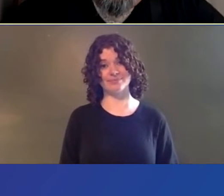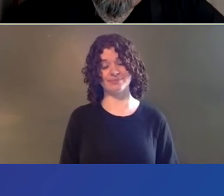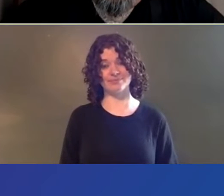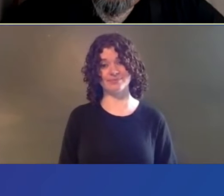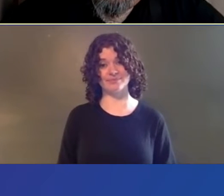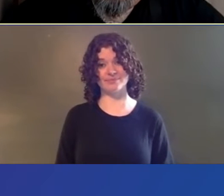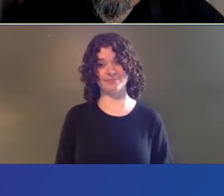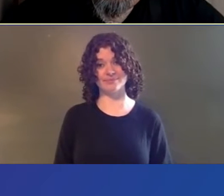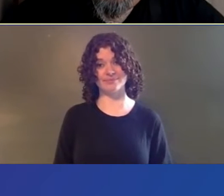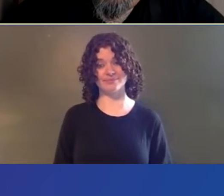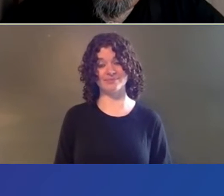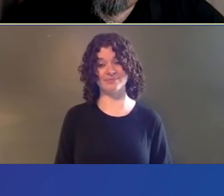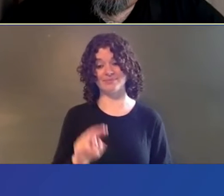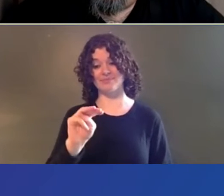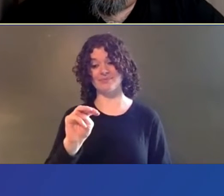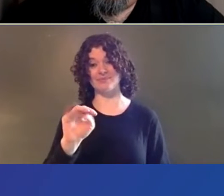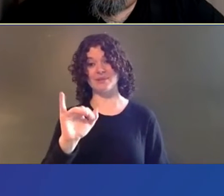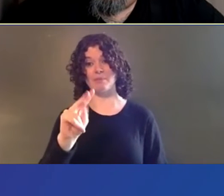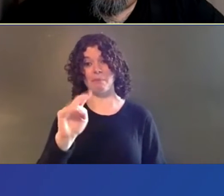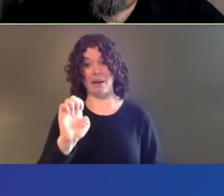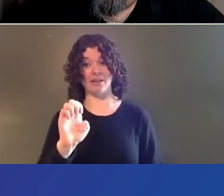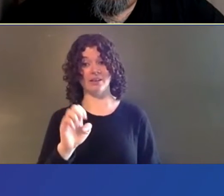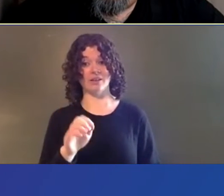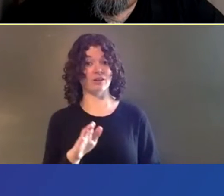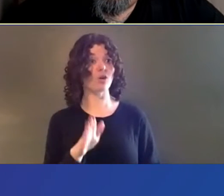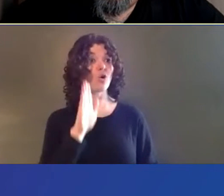If you're going to make a mistake, make a big one.